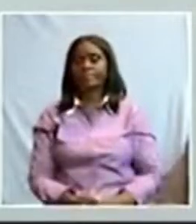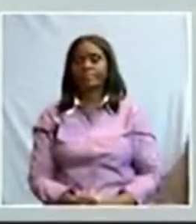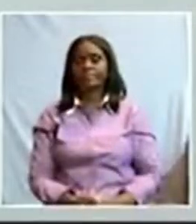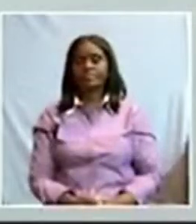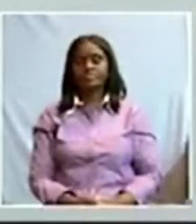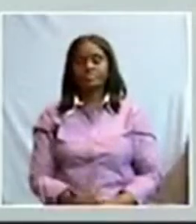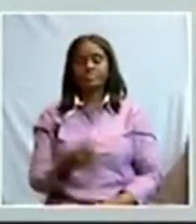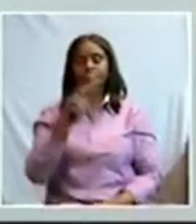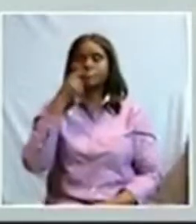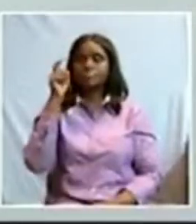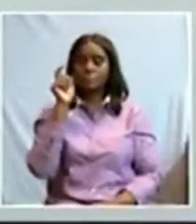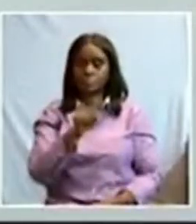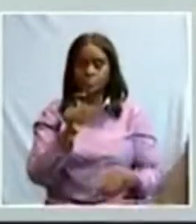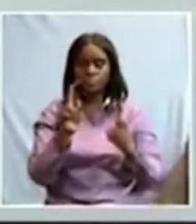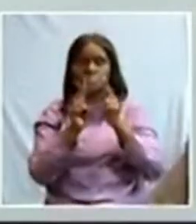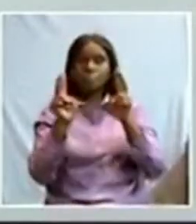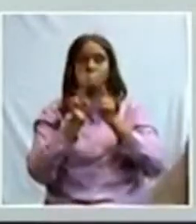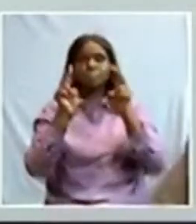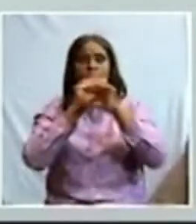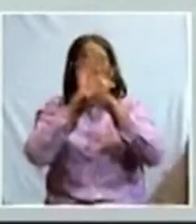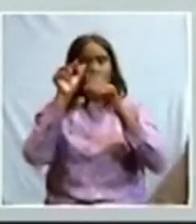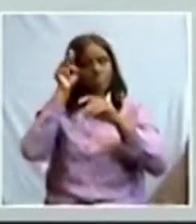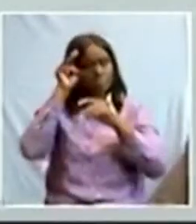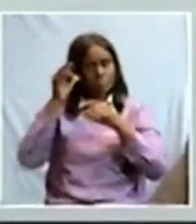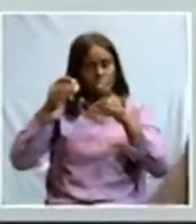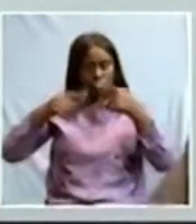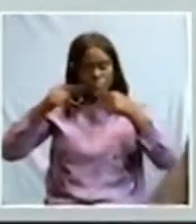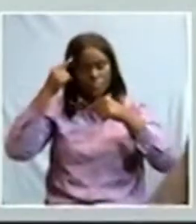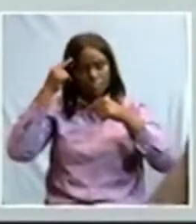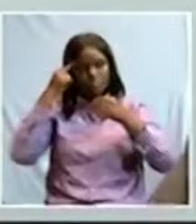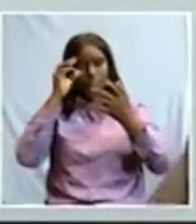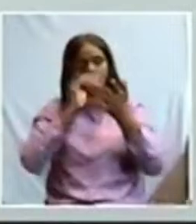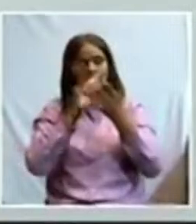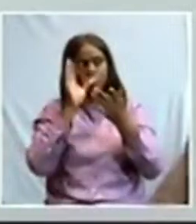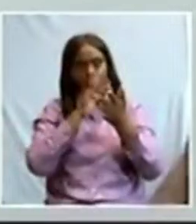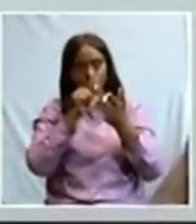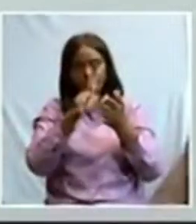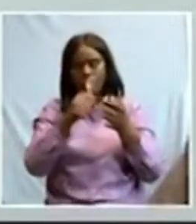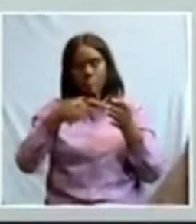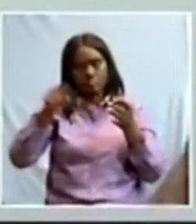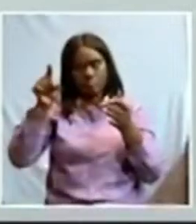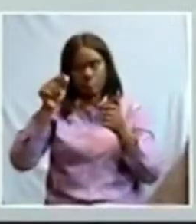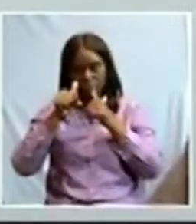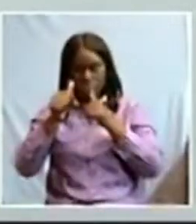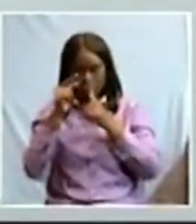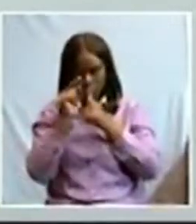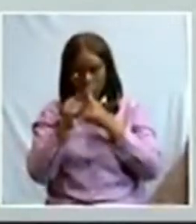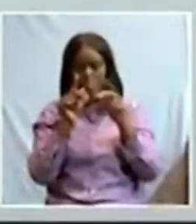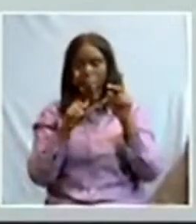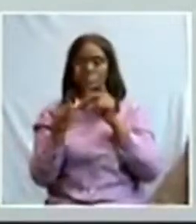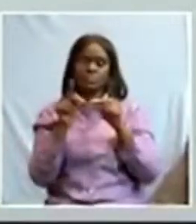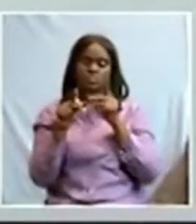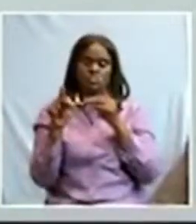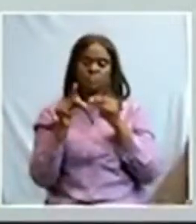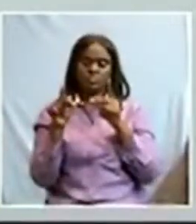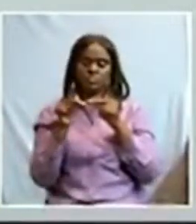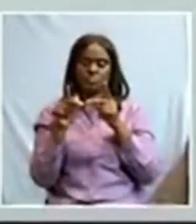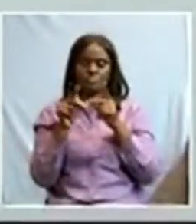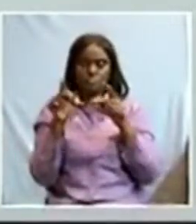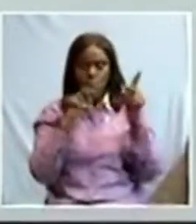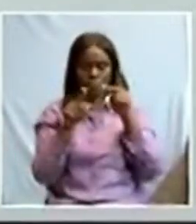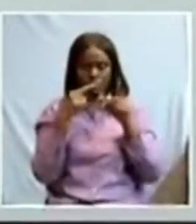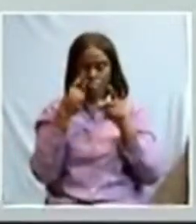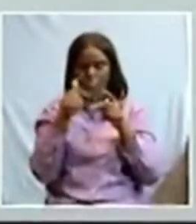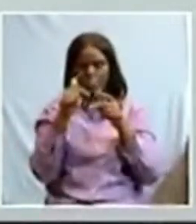The instructions are very clear. The Minister of Law Government has put, you go and follow these people. The people